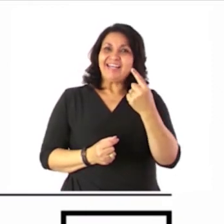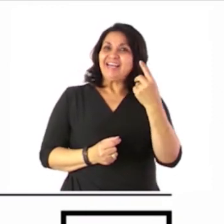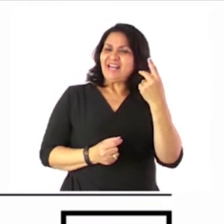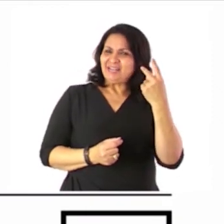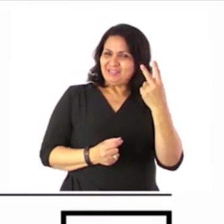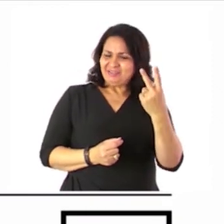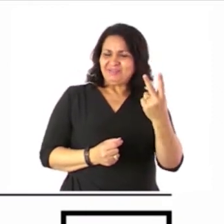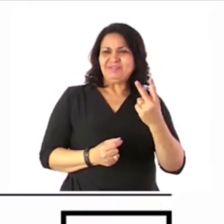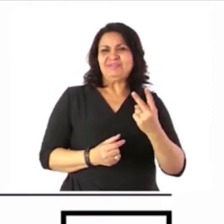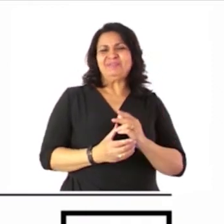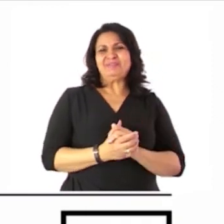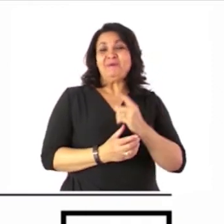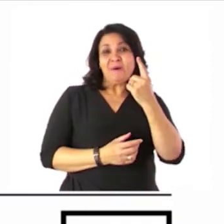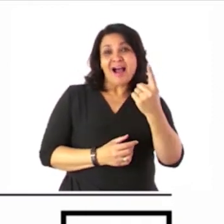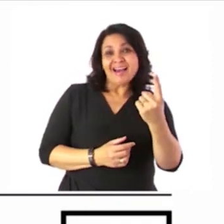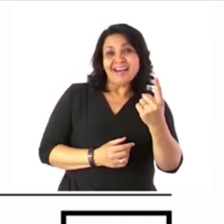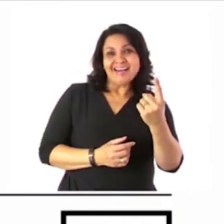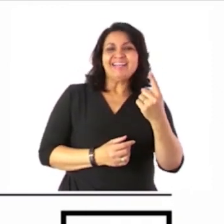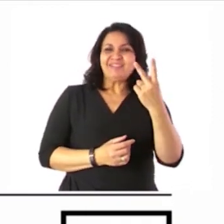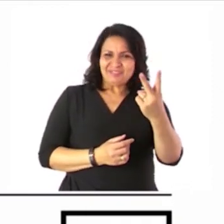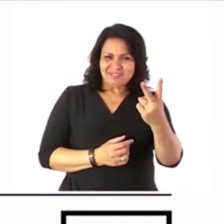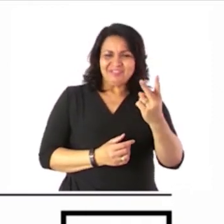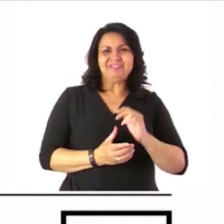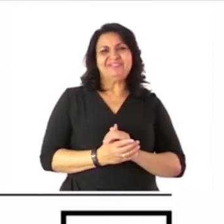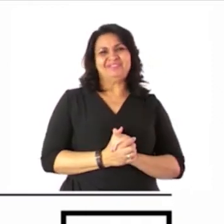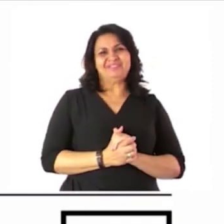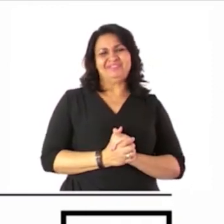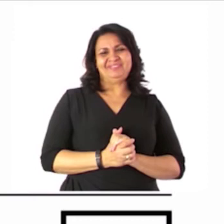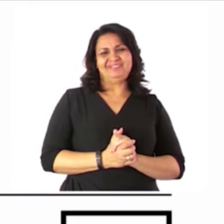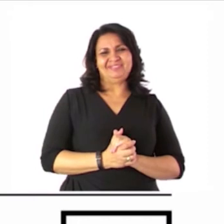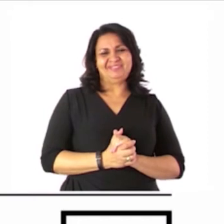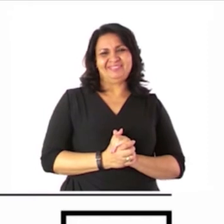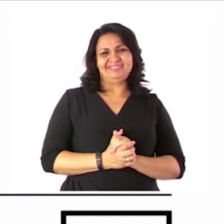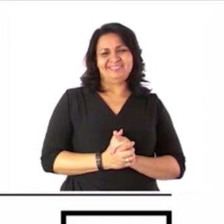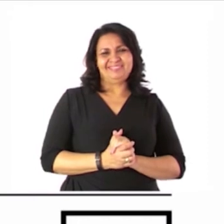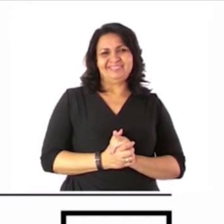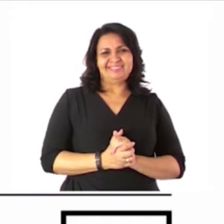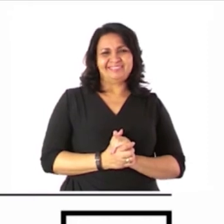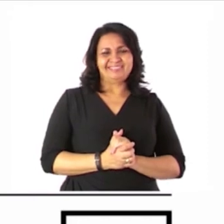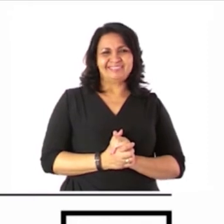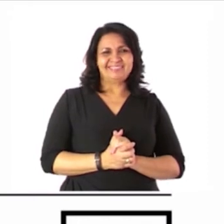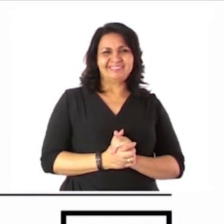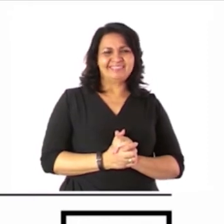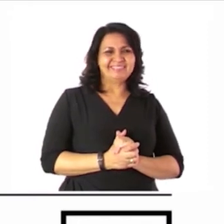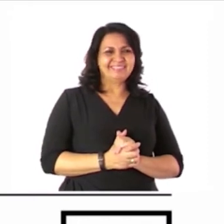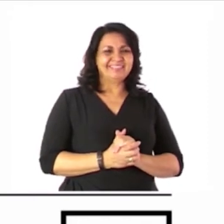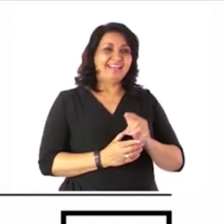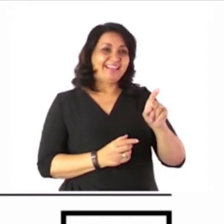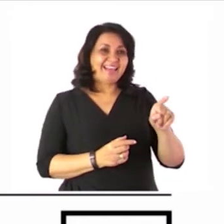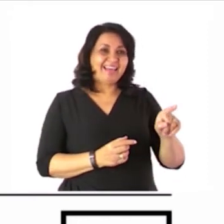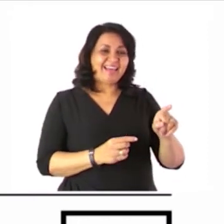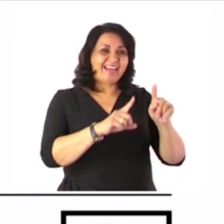Wonderful. 1, 2. Yes, you are correct. It's 2. Can you kindly write